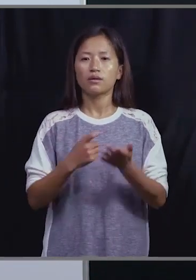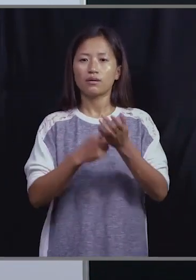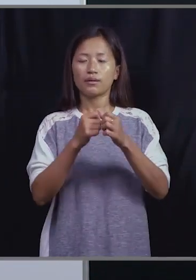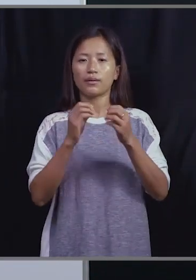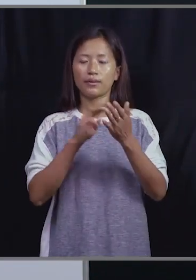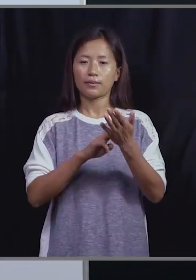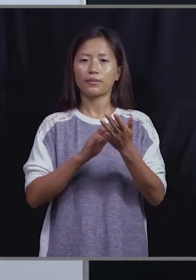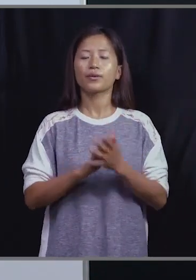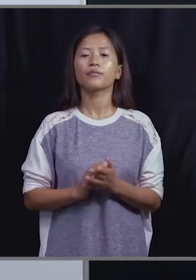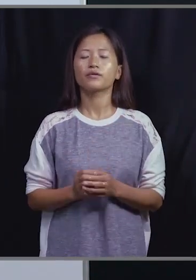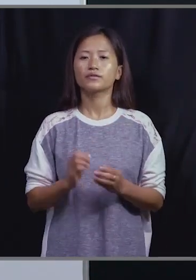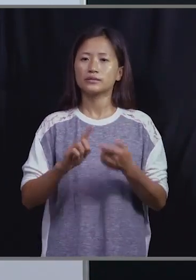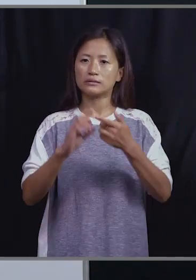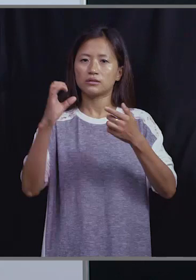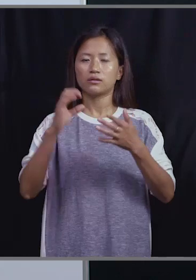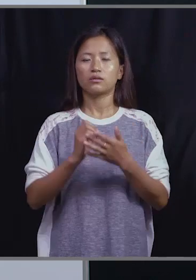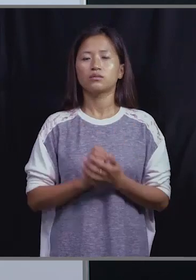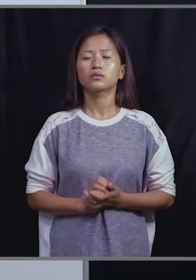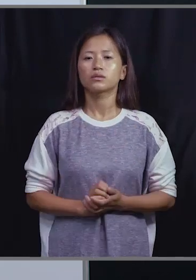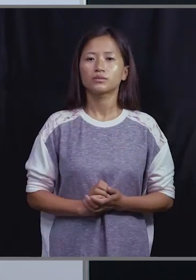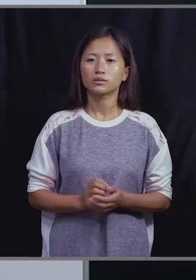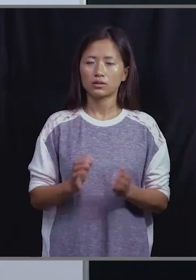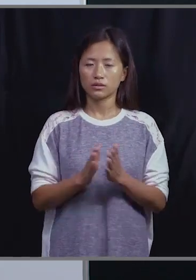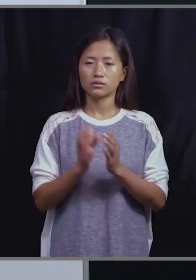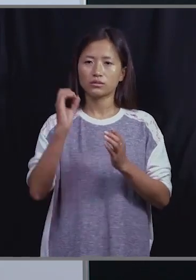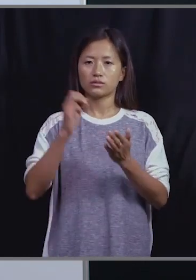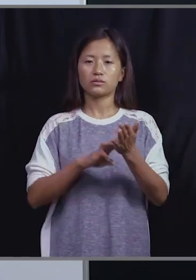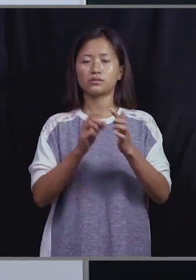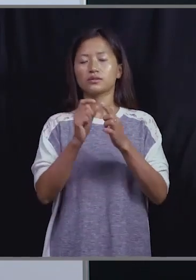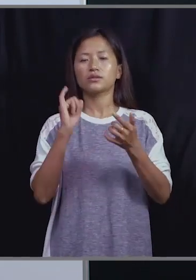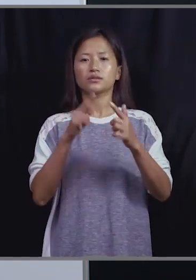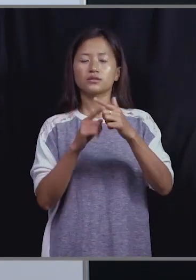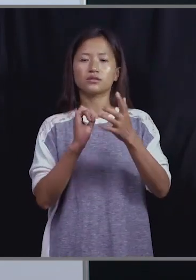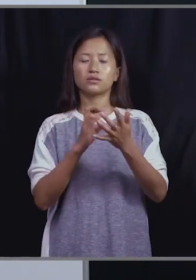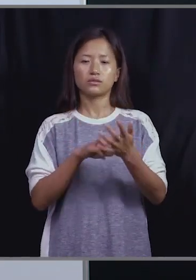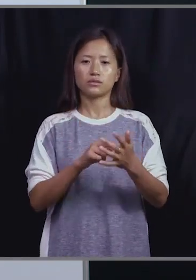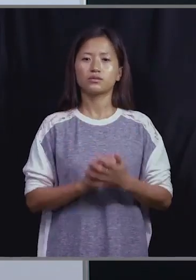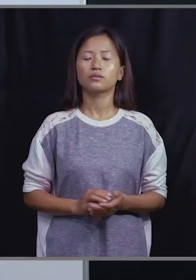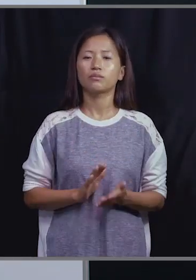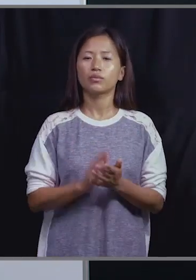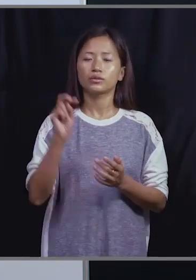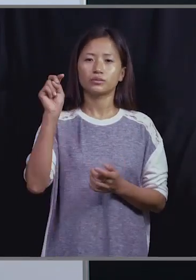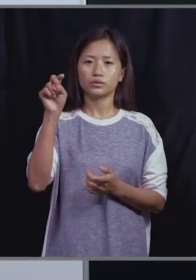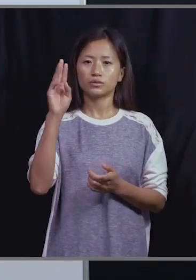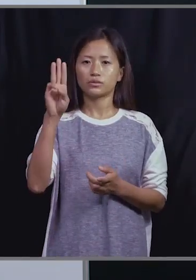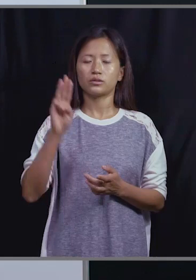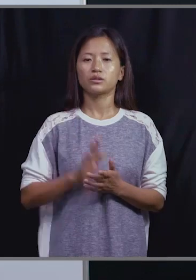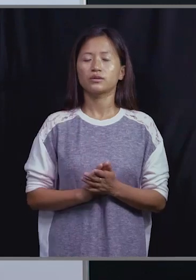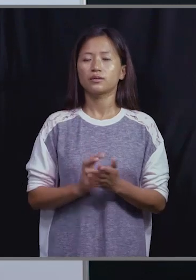the economic condition. Point number 3, we have